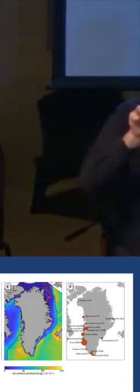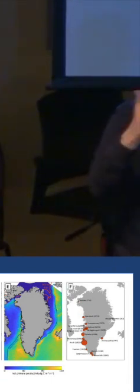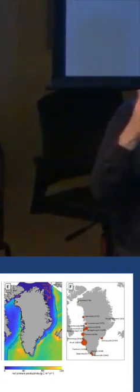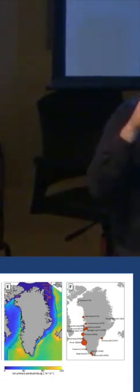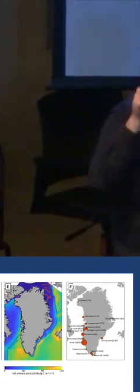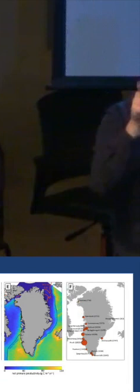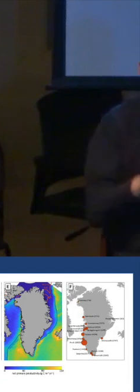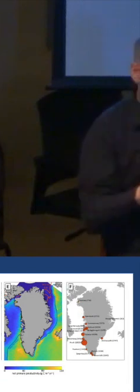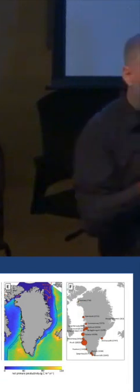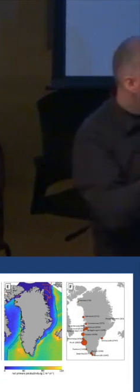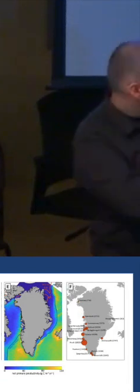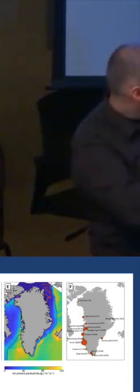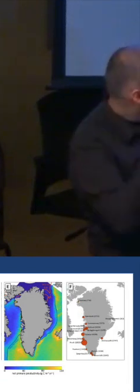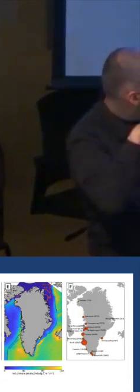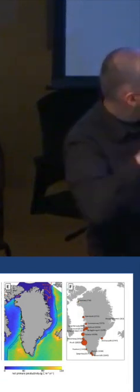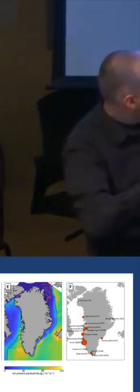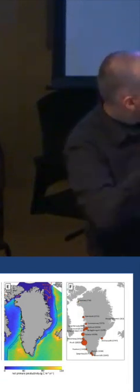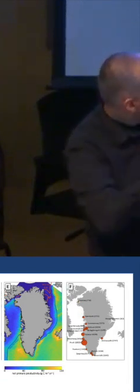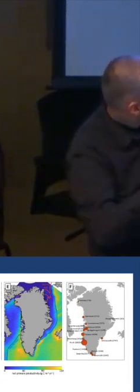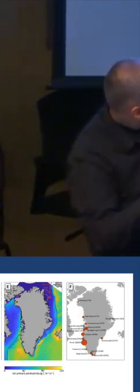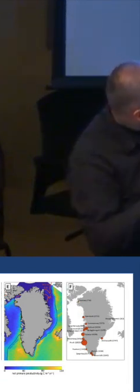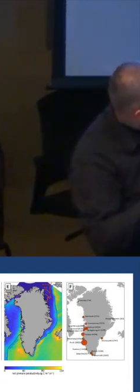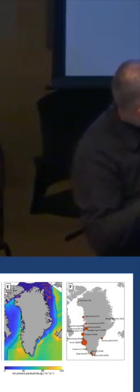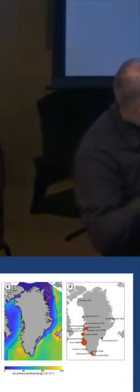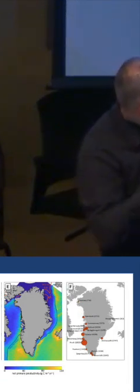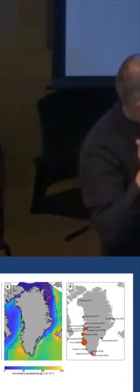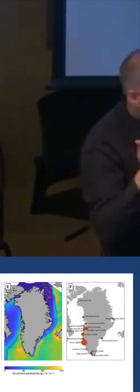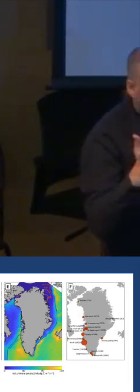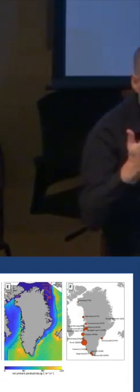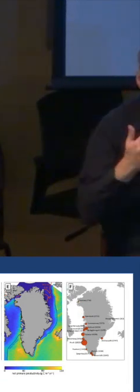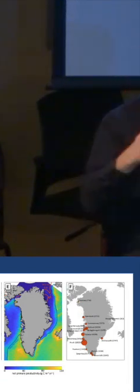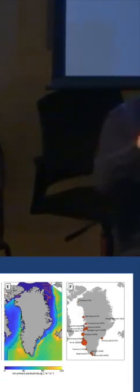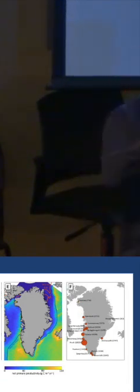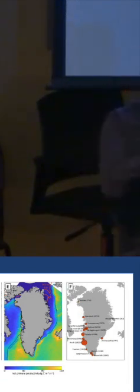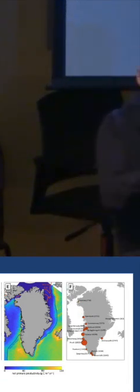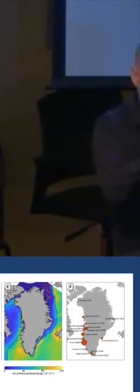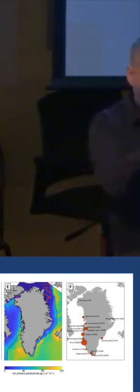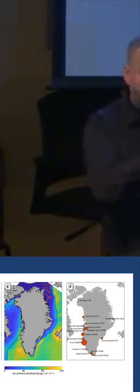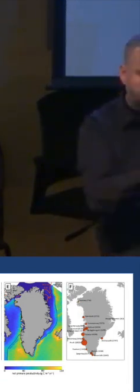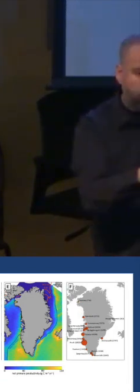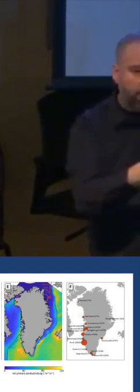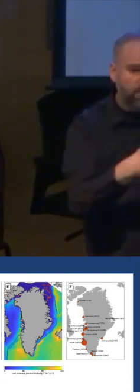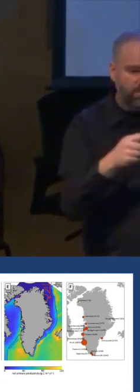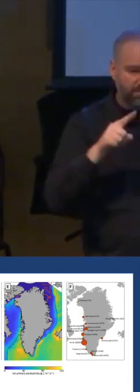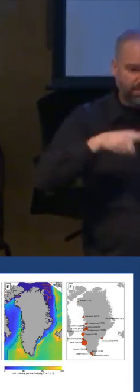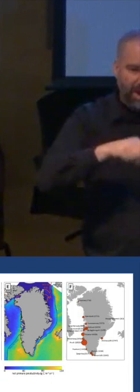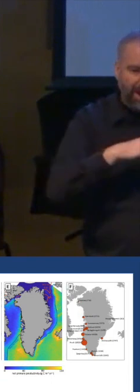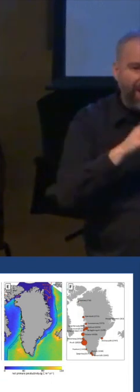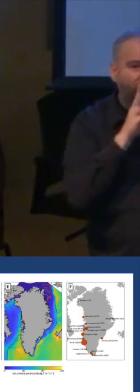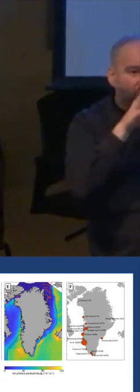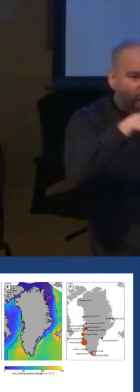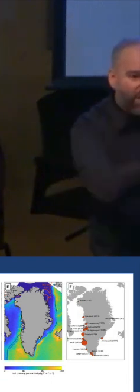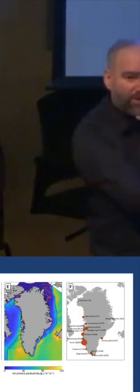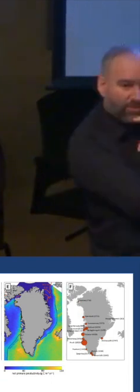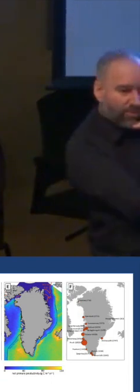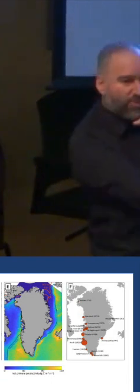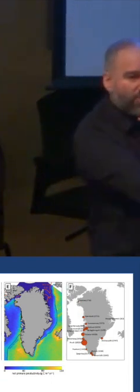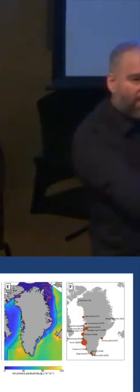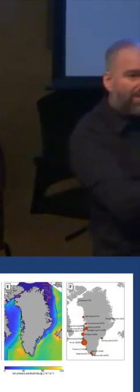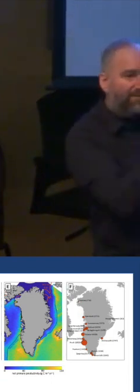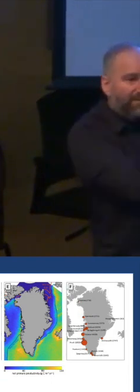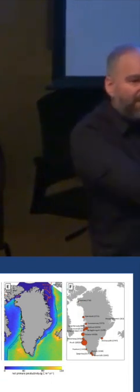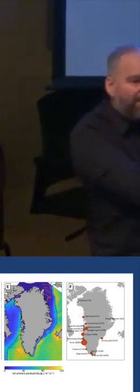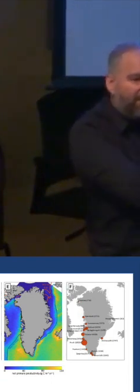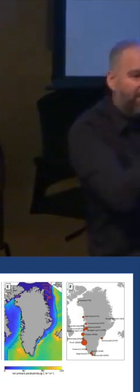depend on local fishing, the convergence of ocean currents, glaciers, really sets